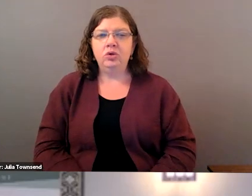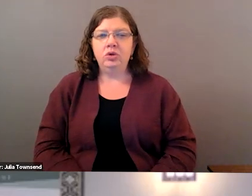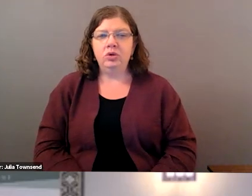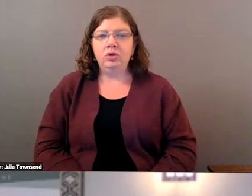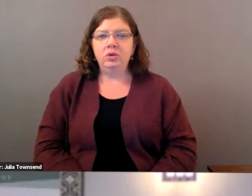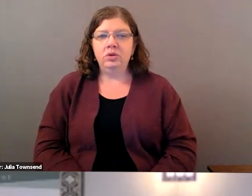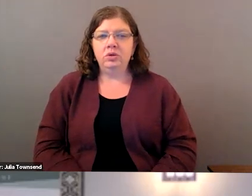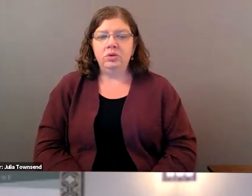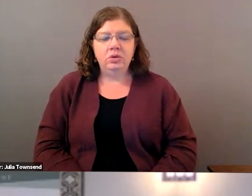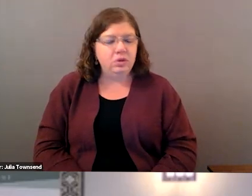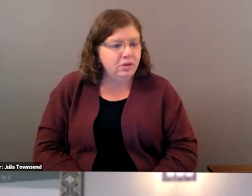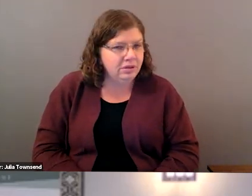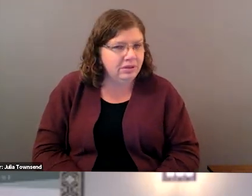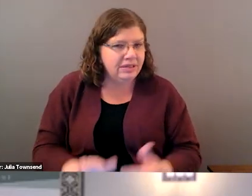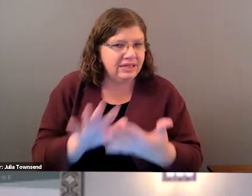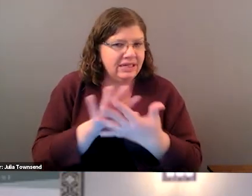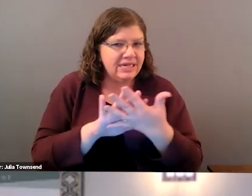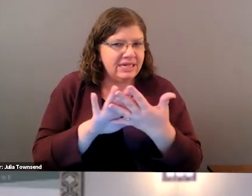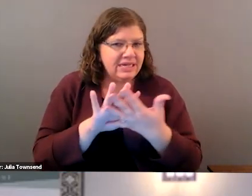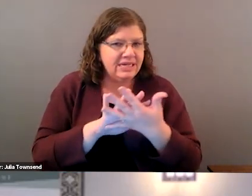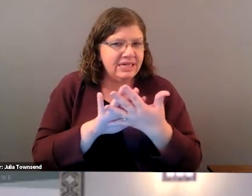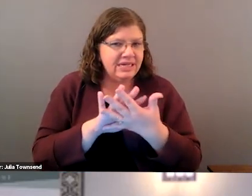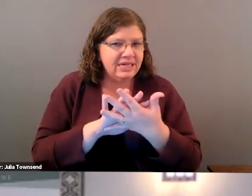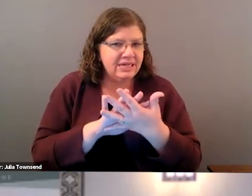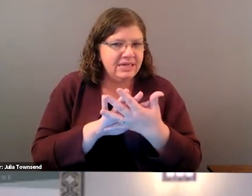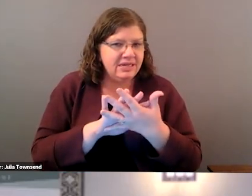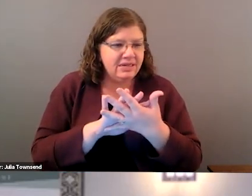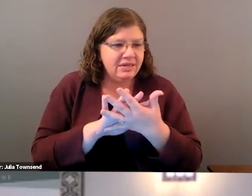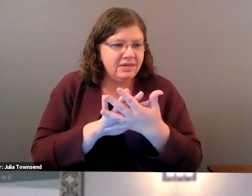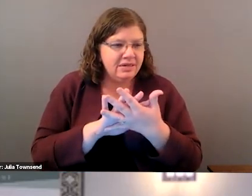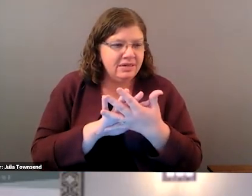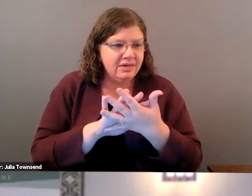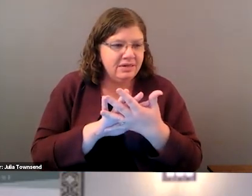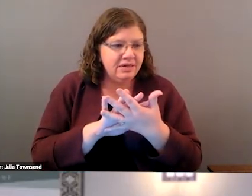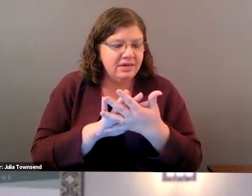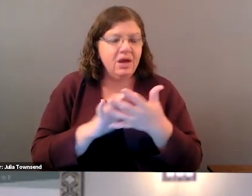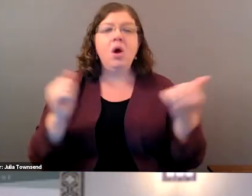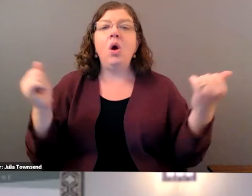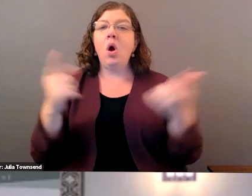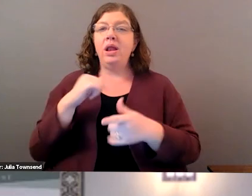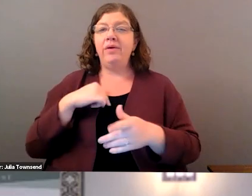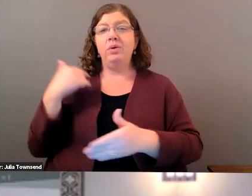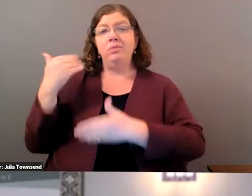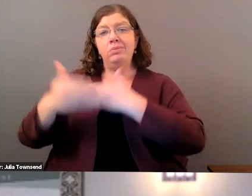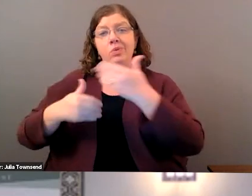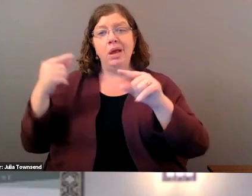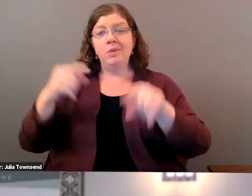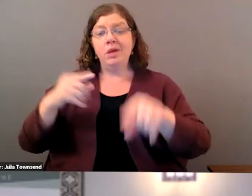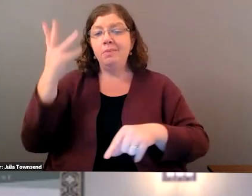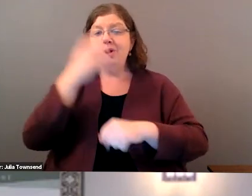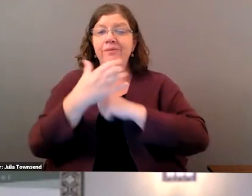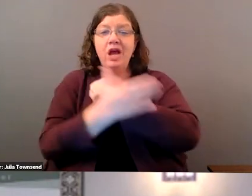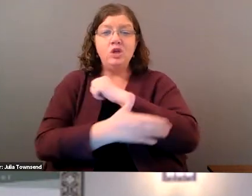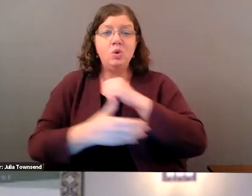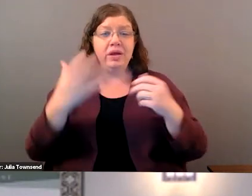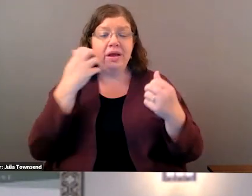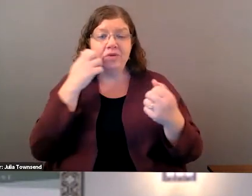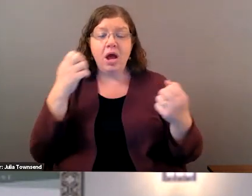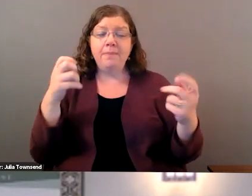All that have came to this beautiful country of opportunity have children, even though